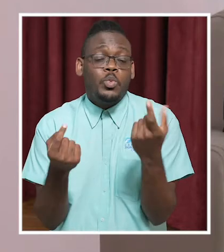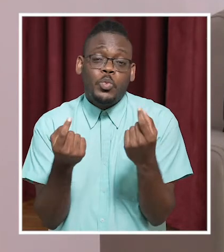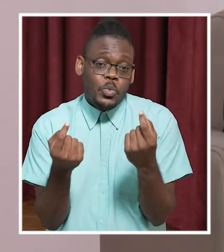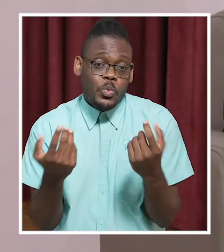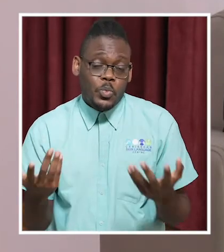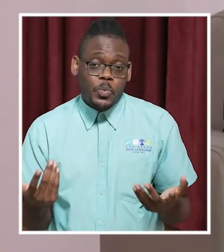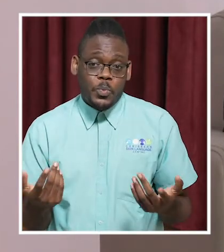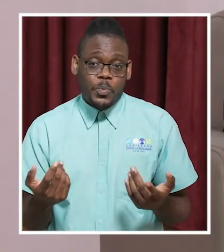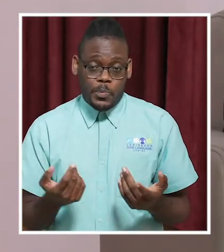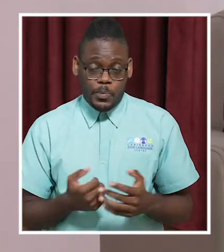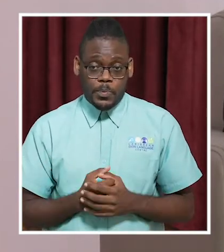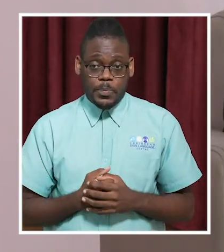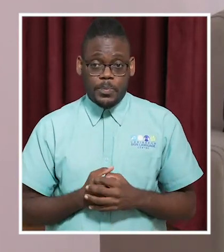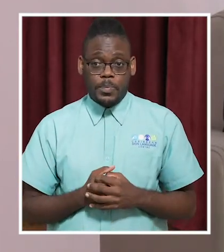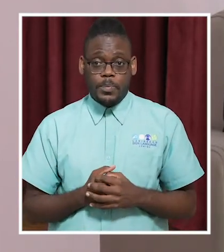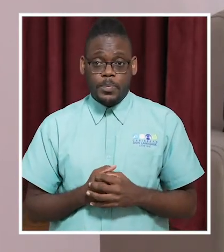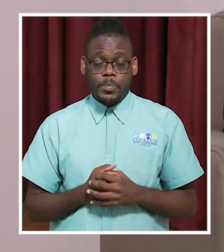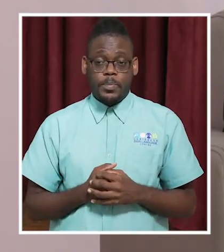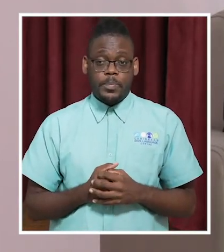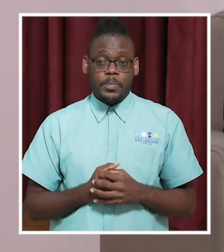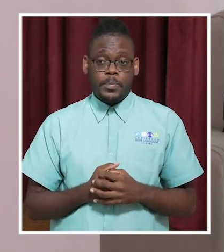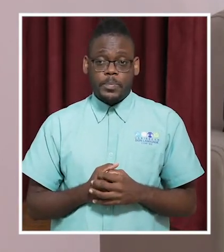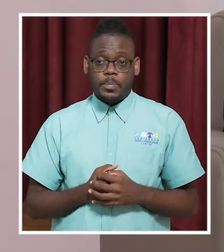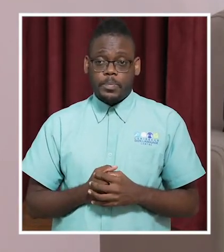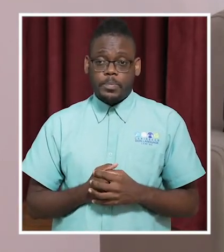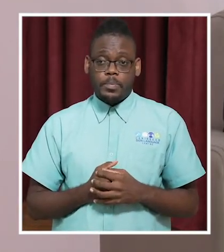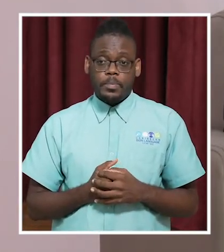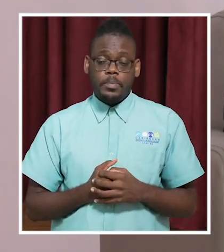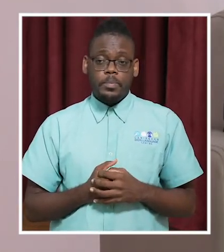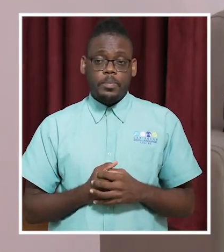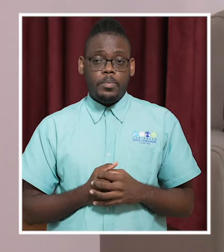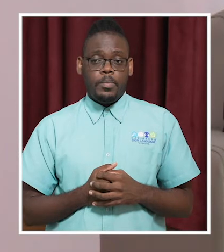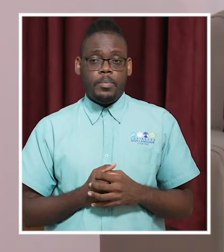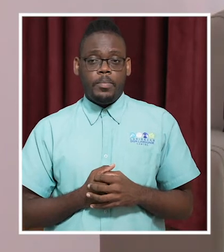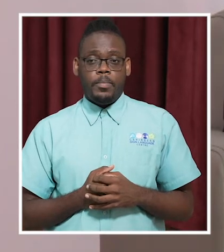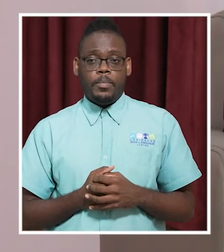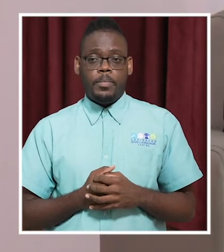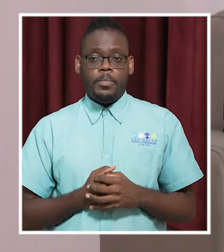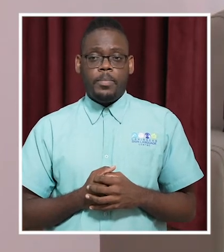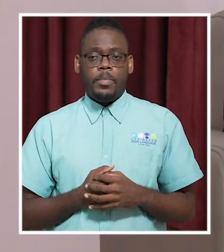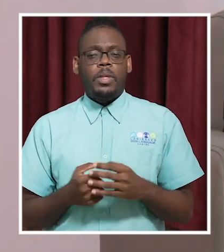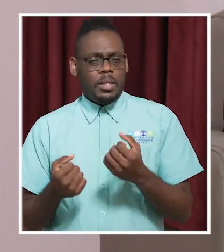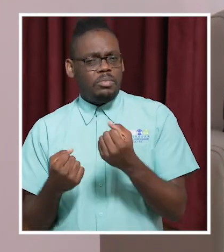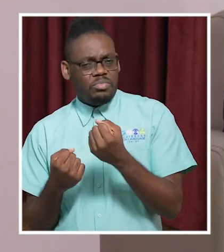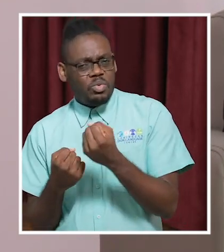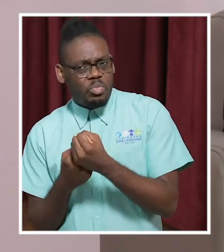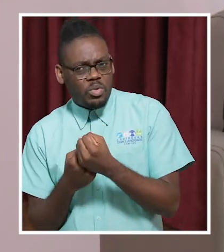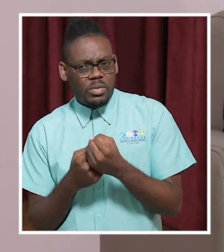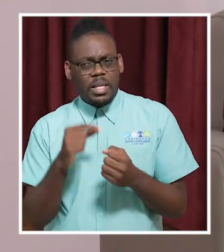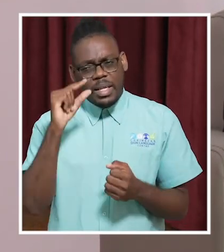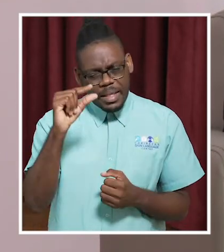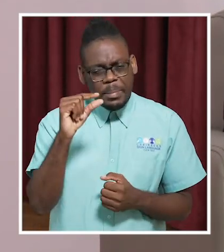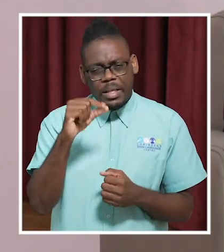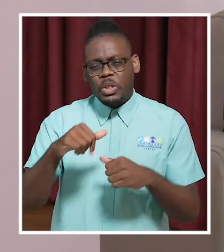The support, it is sort of challenging because the ADHD Foundation